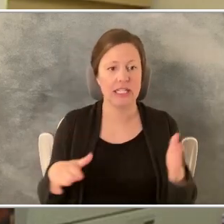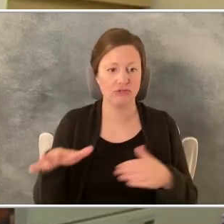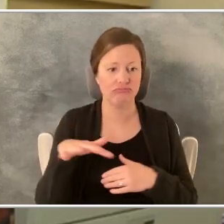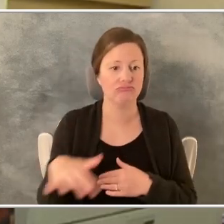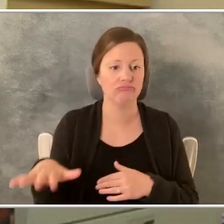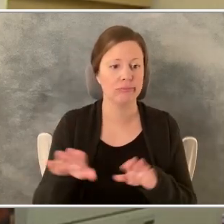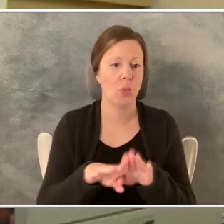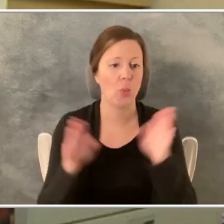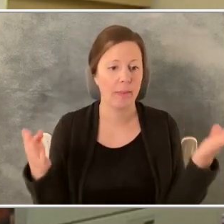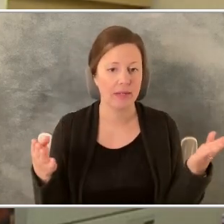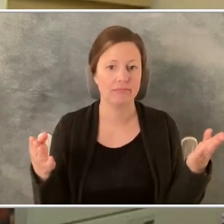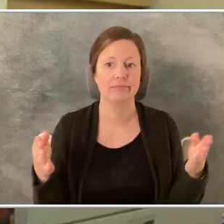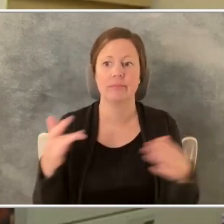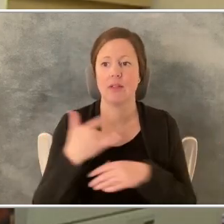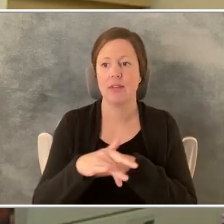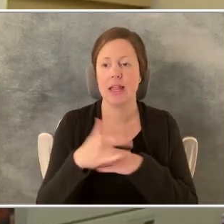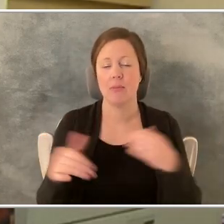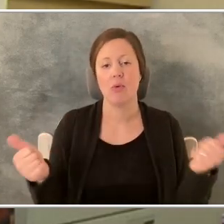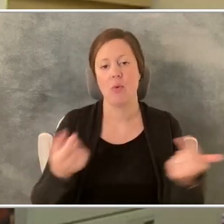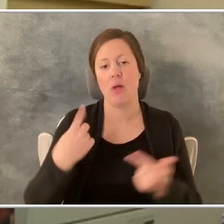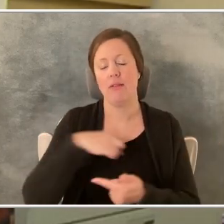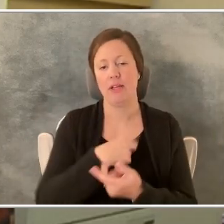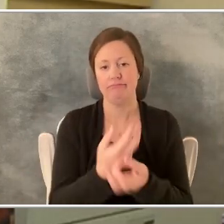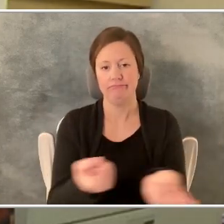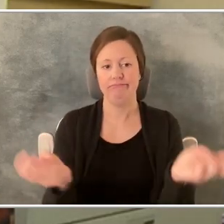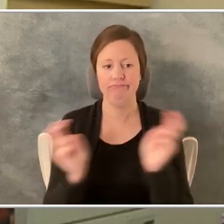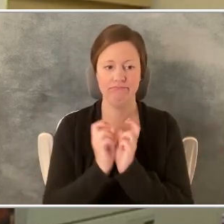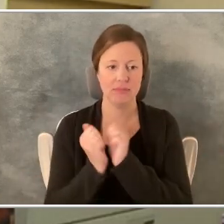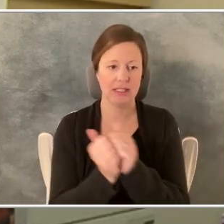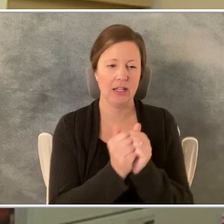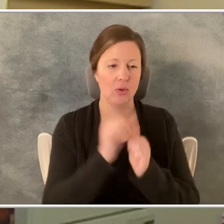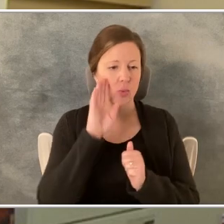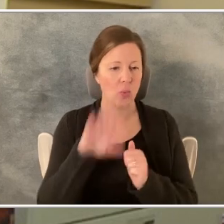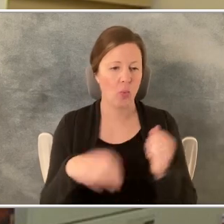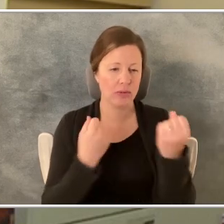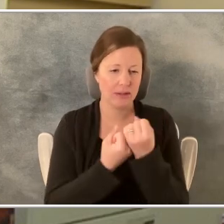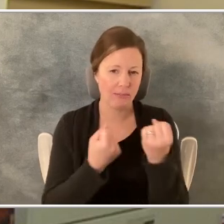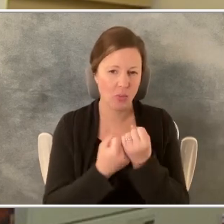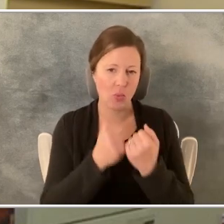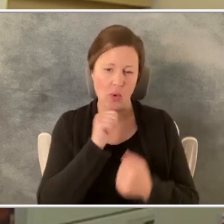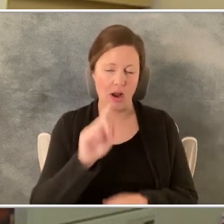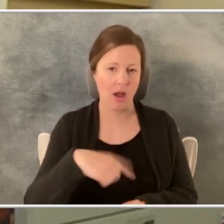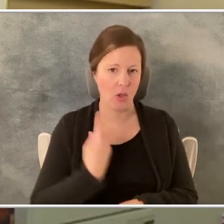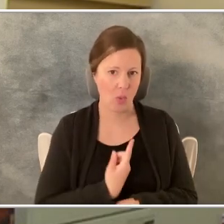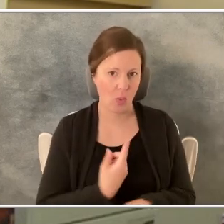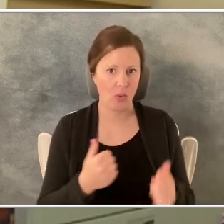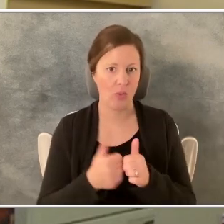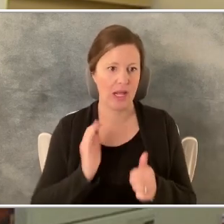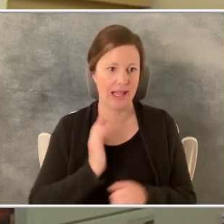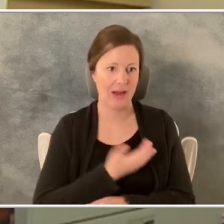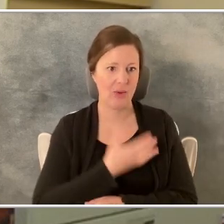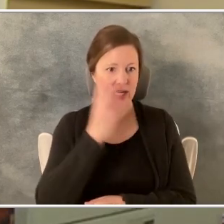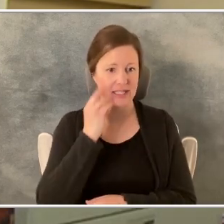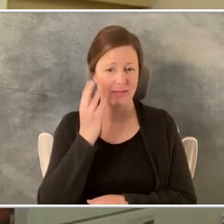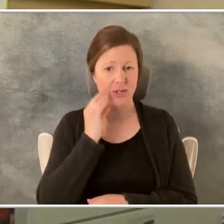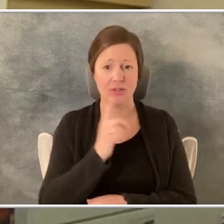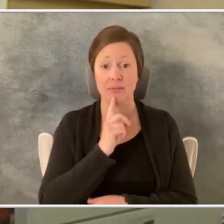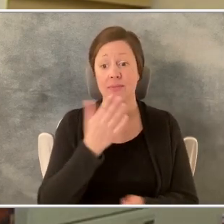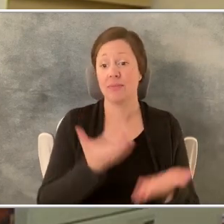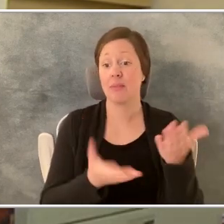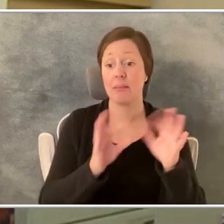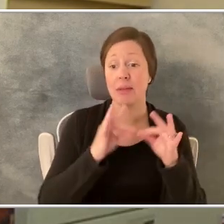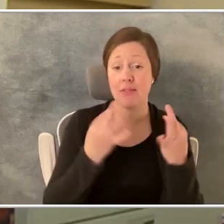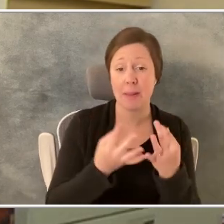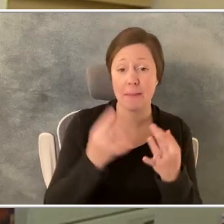can all get together and know that we're supported, that we're not alone in this fight. And if that's family that's gone through and you